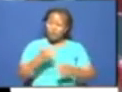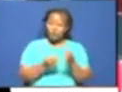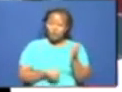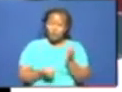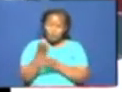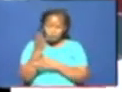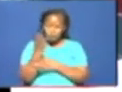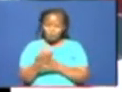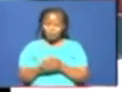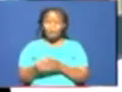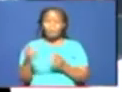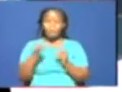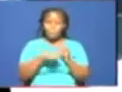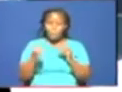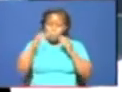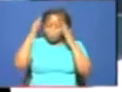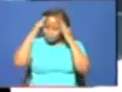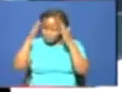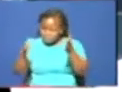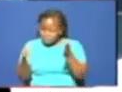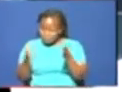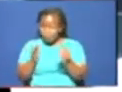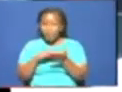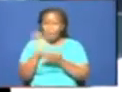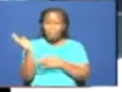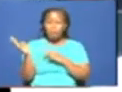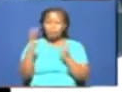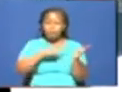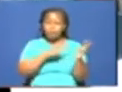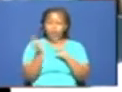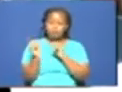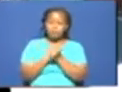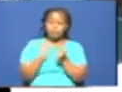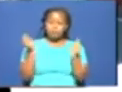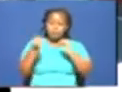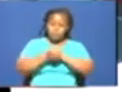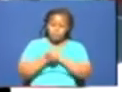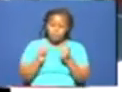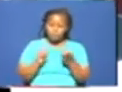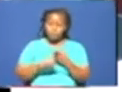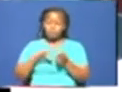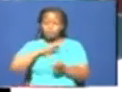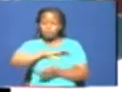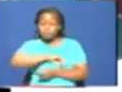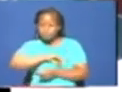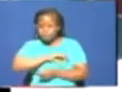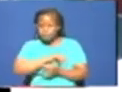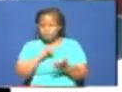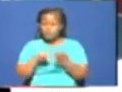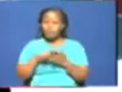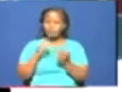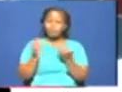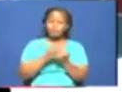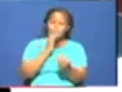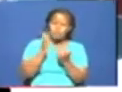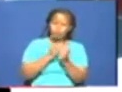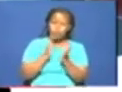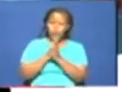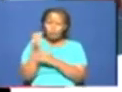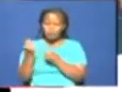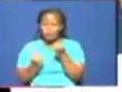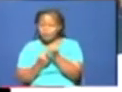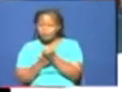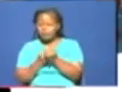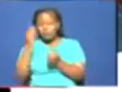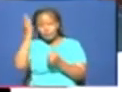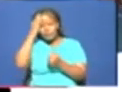will factor in climate change, adaptation, and mitigation to support and help realize